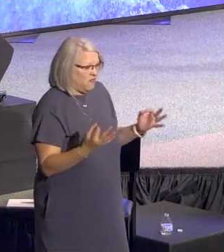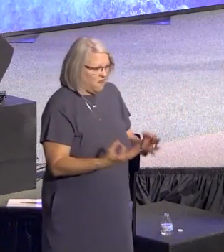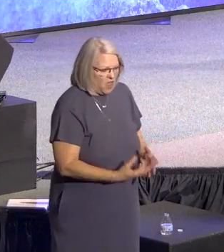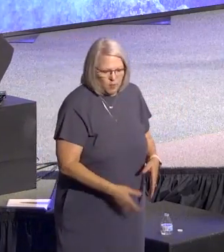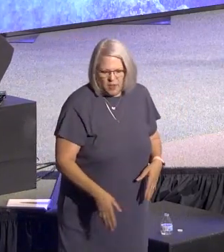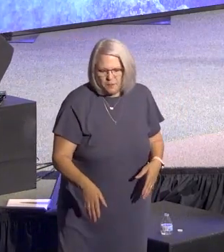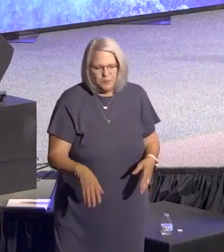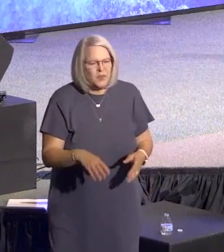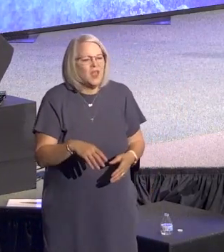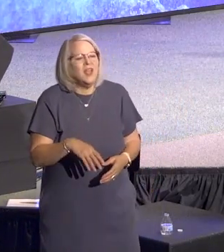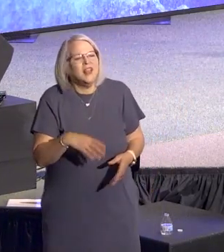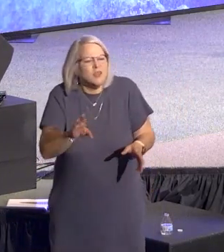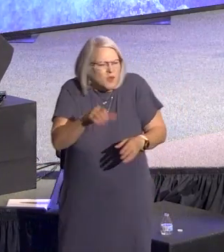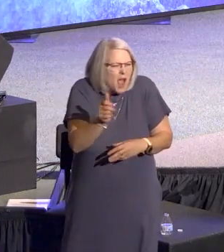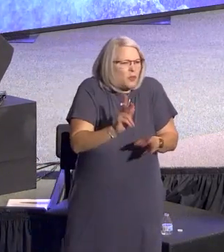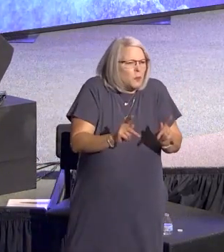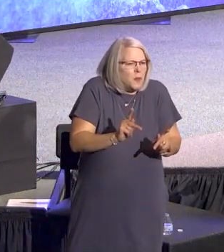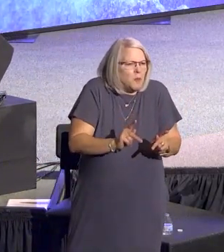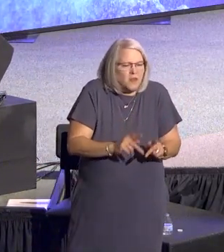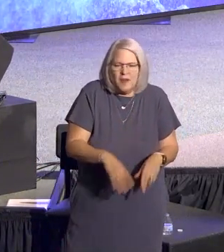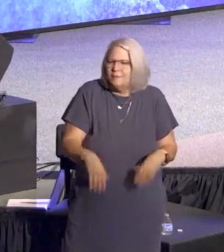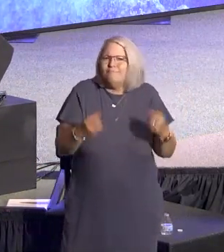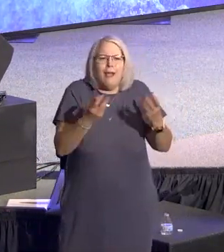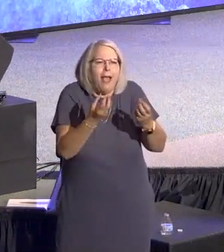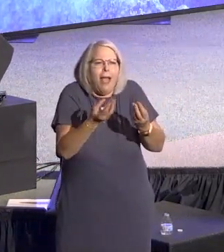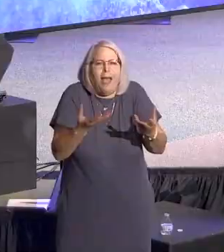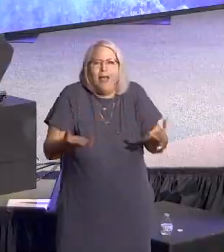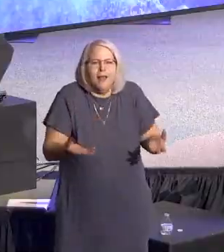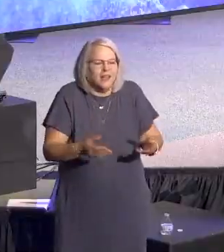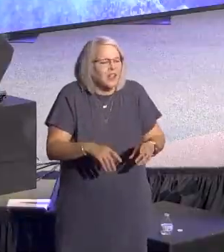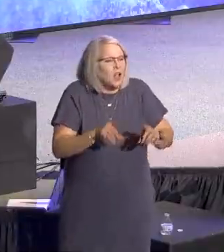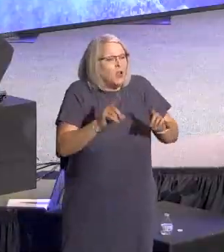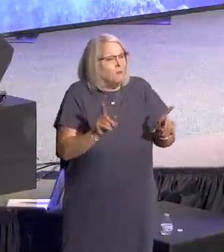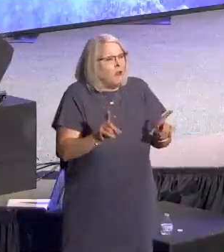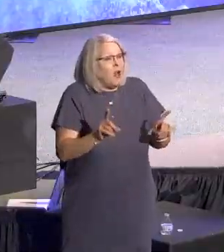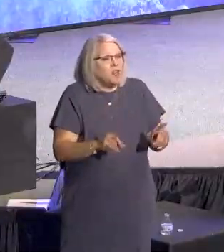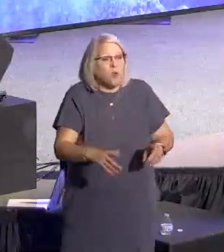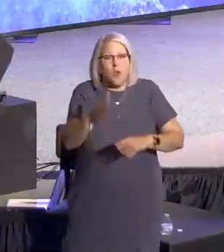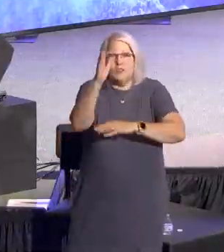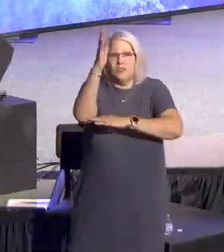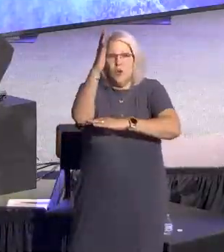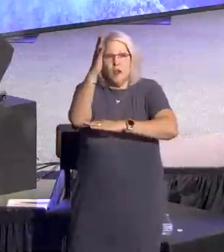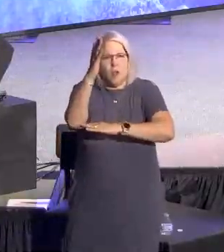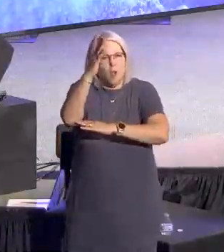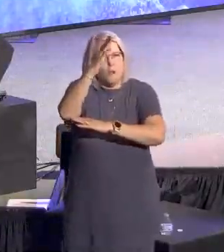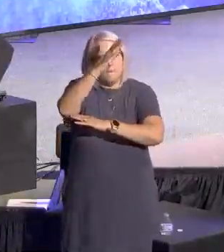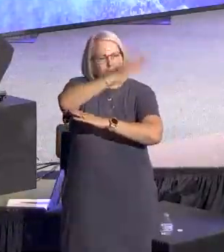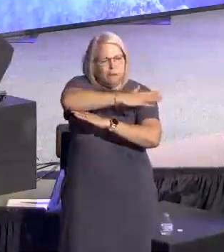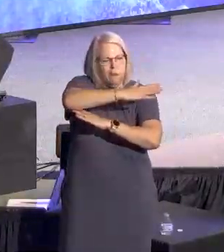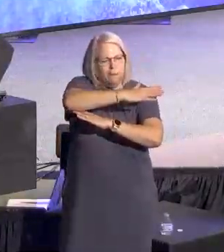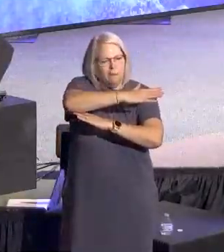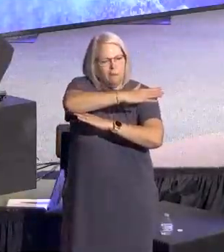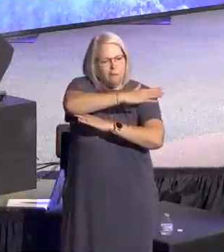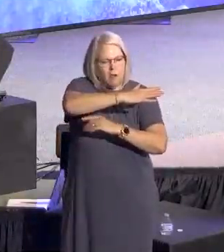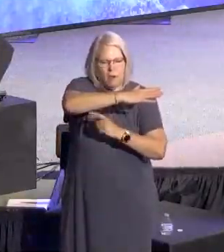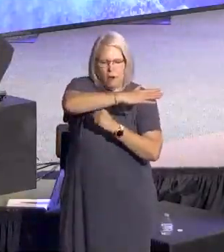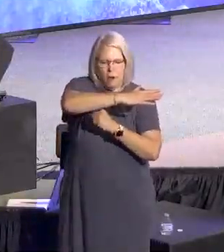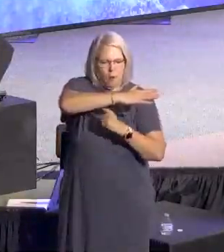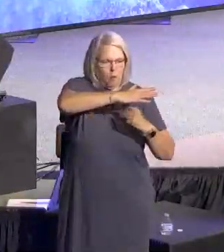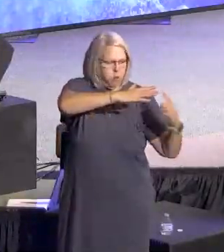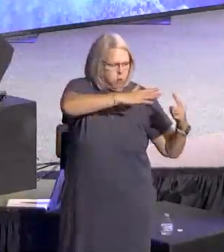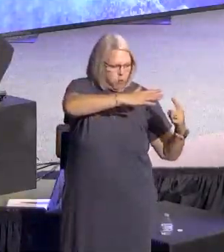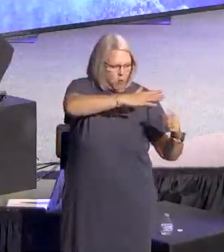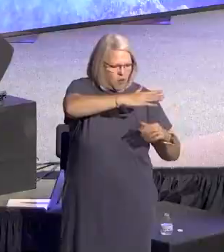it was Memorial Day, and there was a bunch of other people there, dozens of people. And there happened to be a tree that had fallen over that body of water. This giant tree